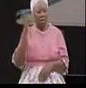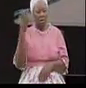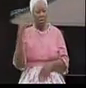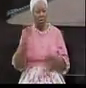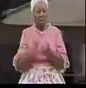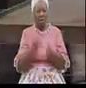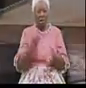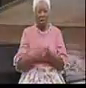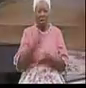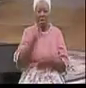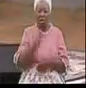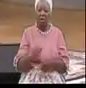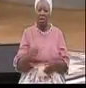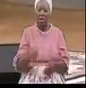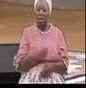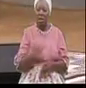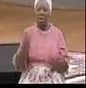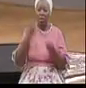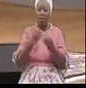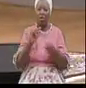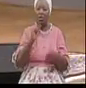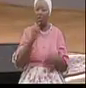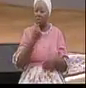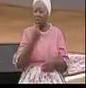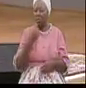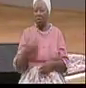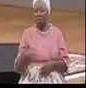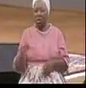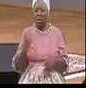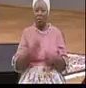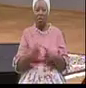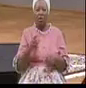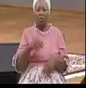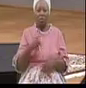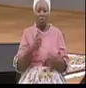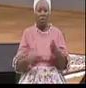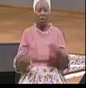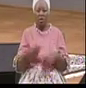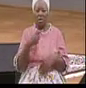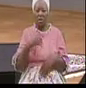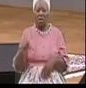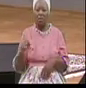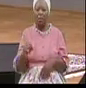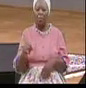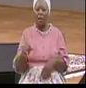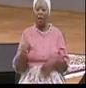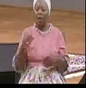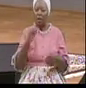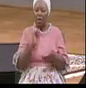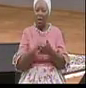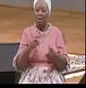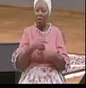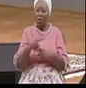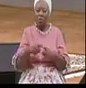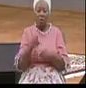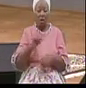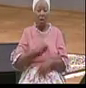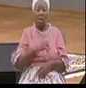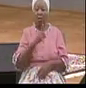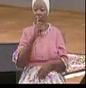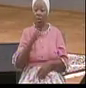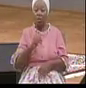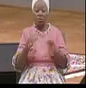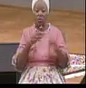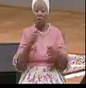was a more serious thing. But God is saying, when I really do the work